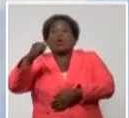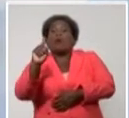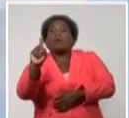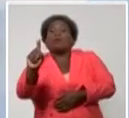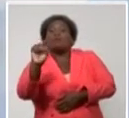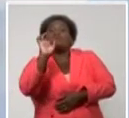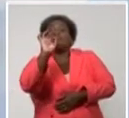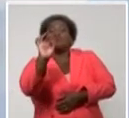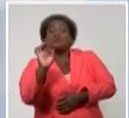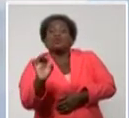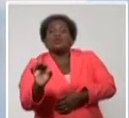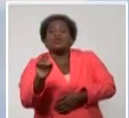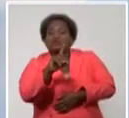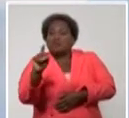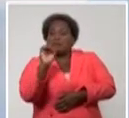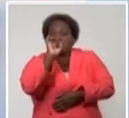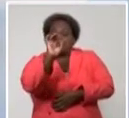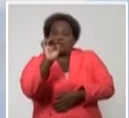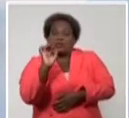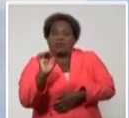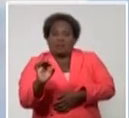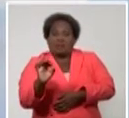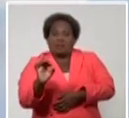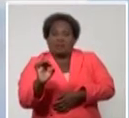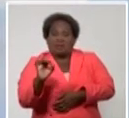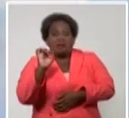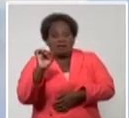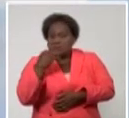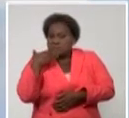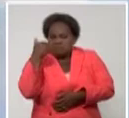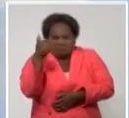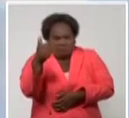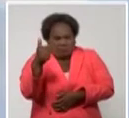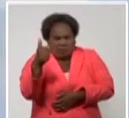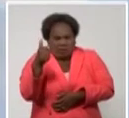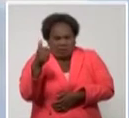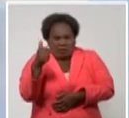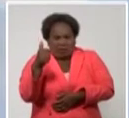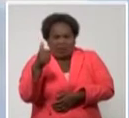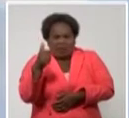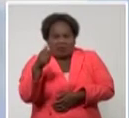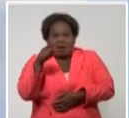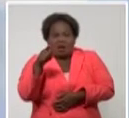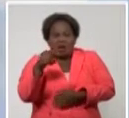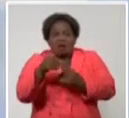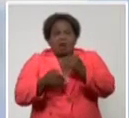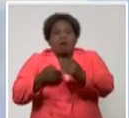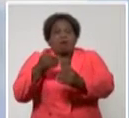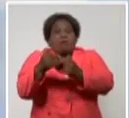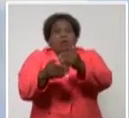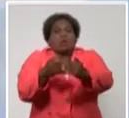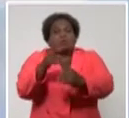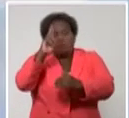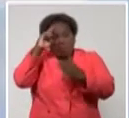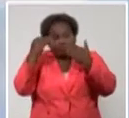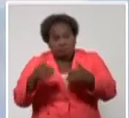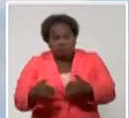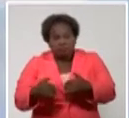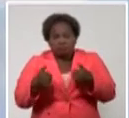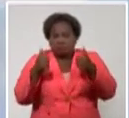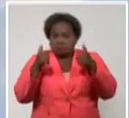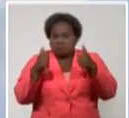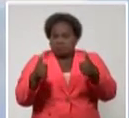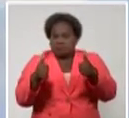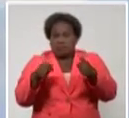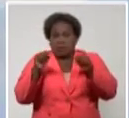diagnosed with COVID-19, as I previously mentioned, 52 are active hospitalized cases, representing 2.1%